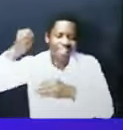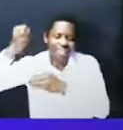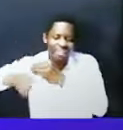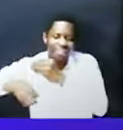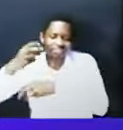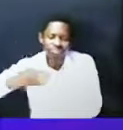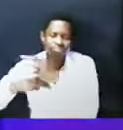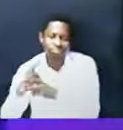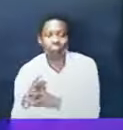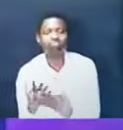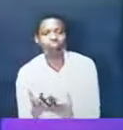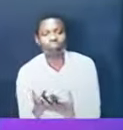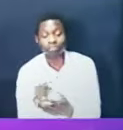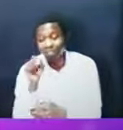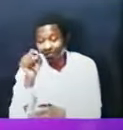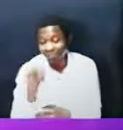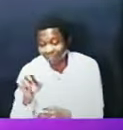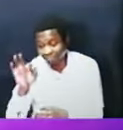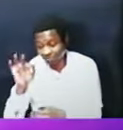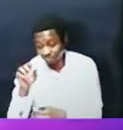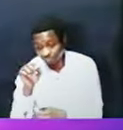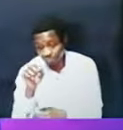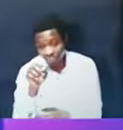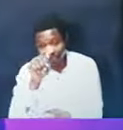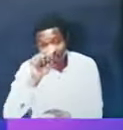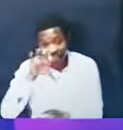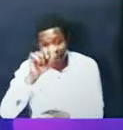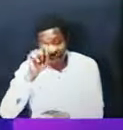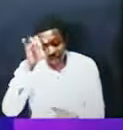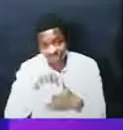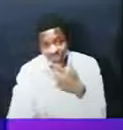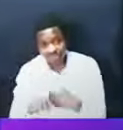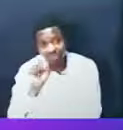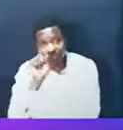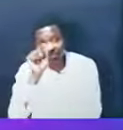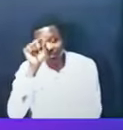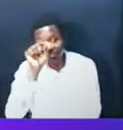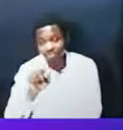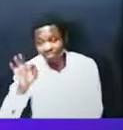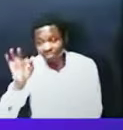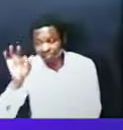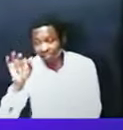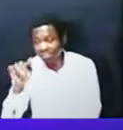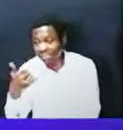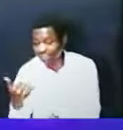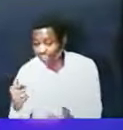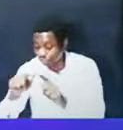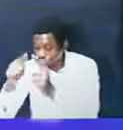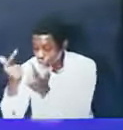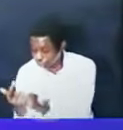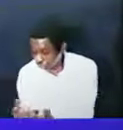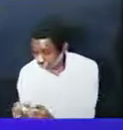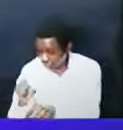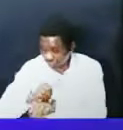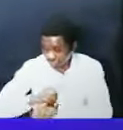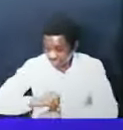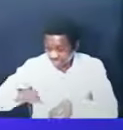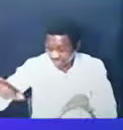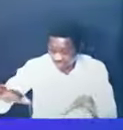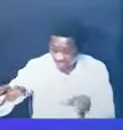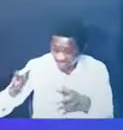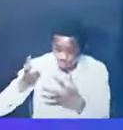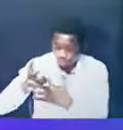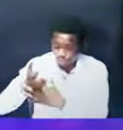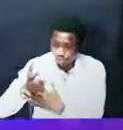anokra. Now verse 19 says chapter 11:19. Now those who had been scattered by the persecution that